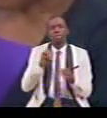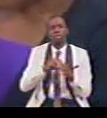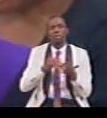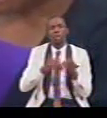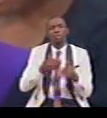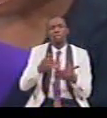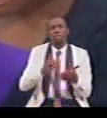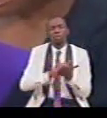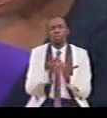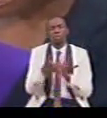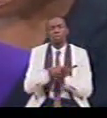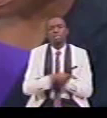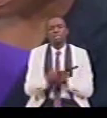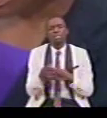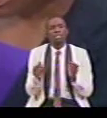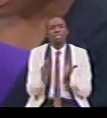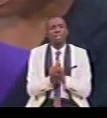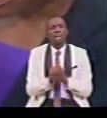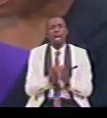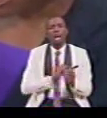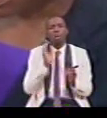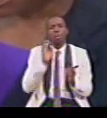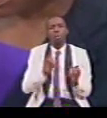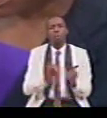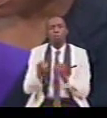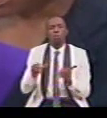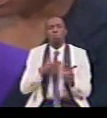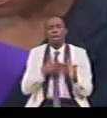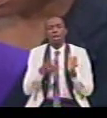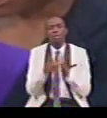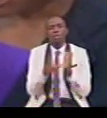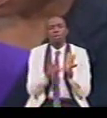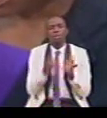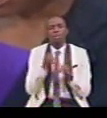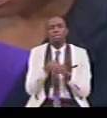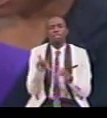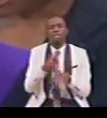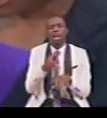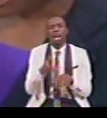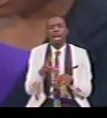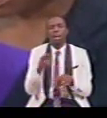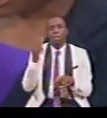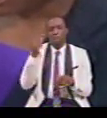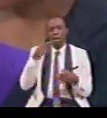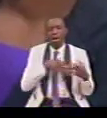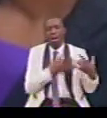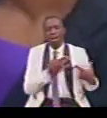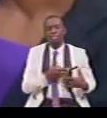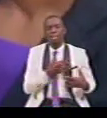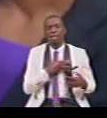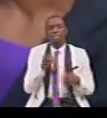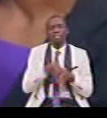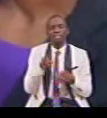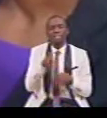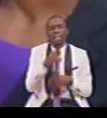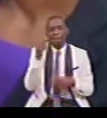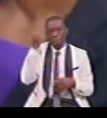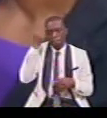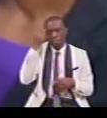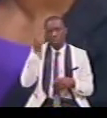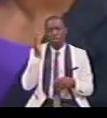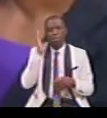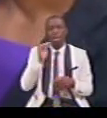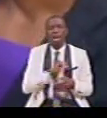way in their hearts and in their minds will I write them you remember that God